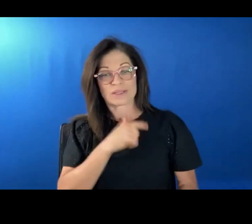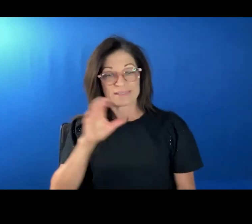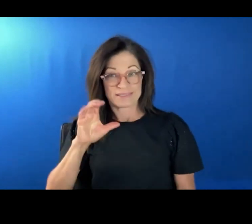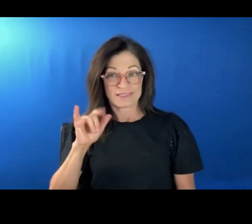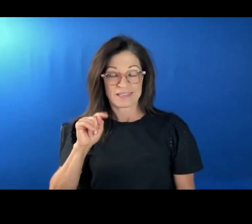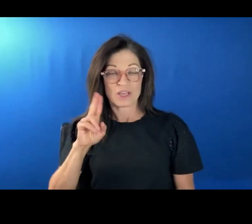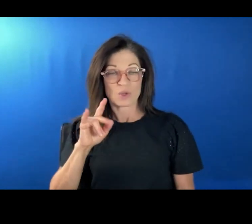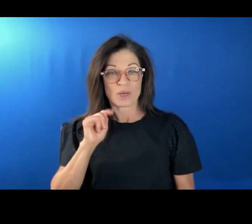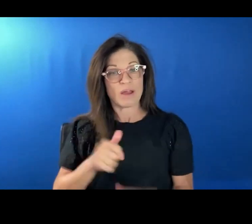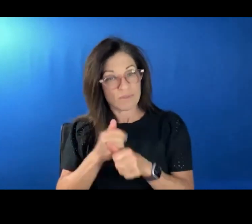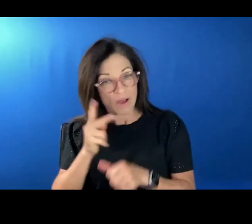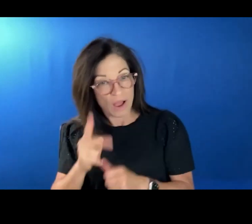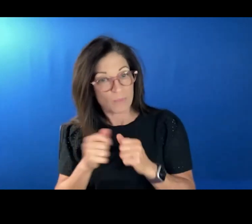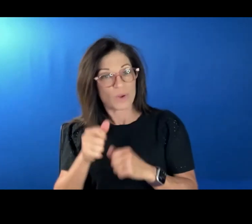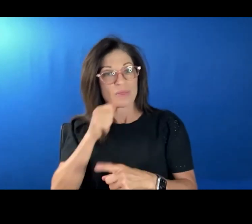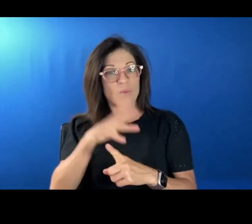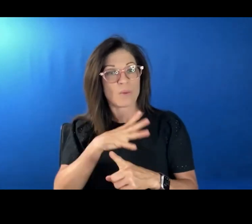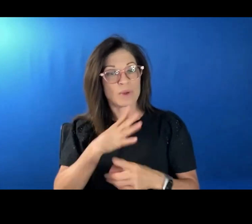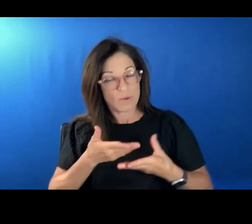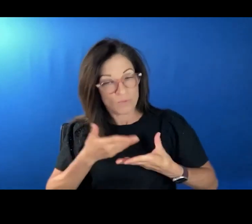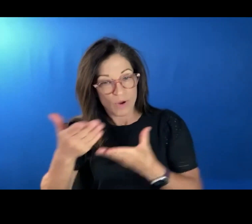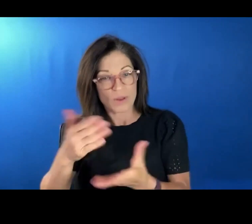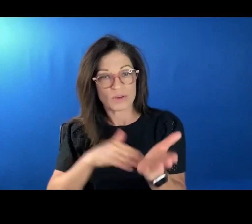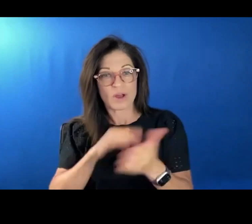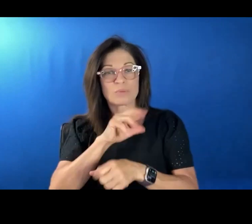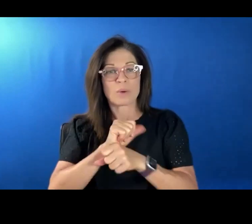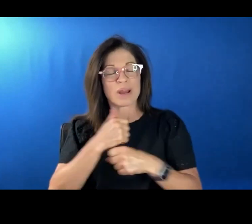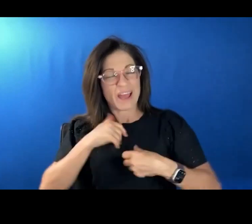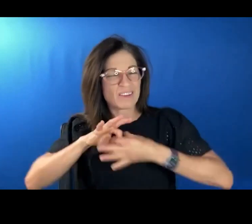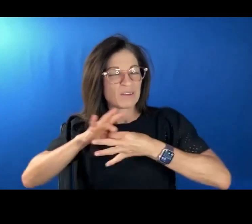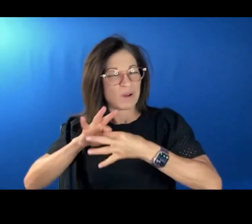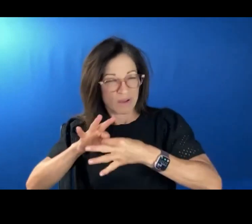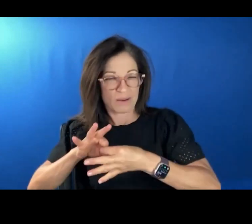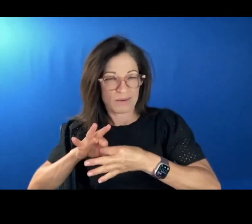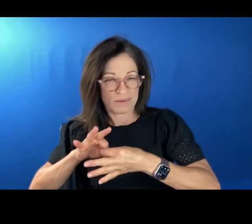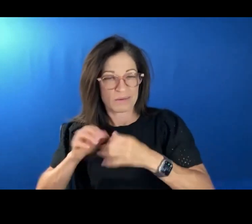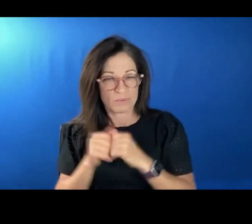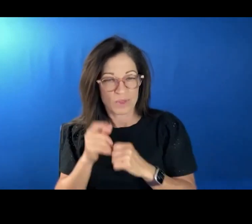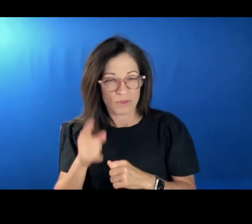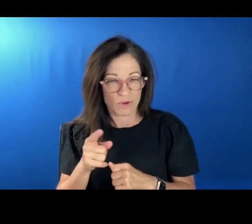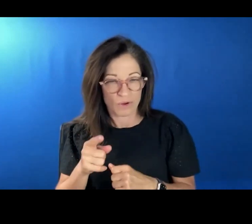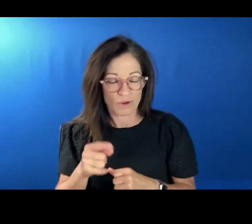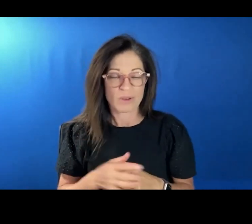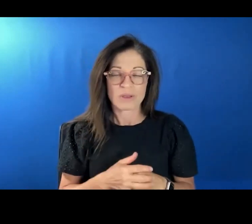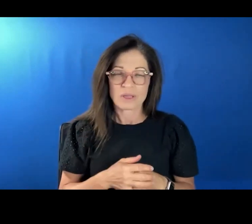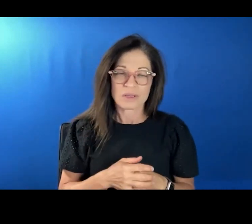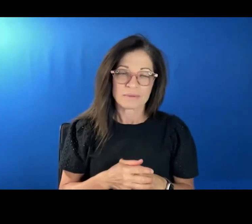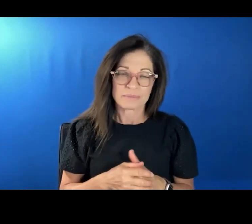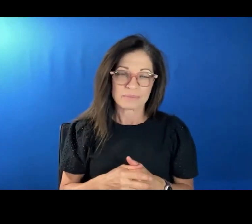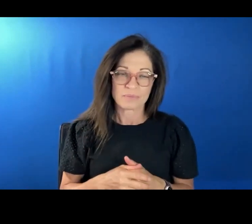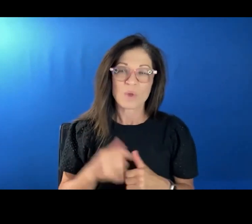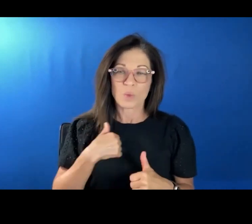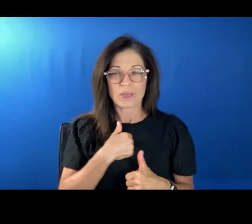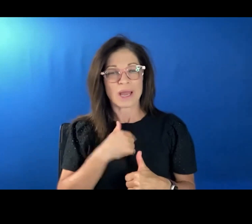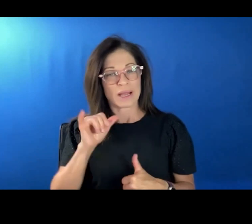her, taking her to her doctor's appointments, having that bond with her, that we are the ones that became